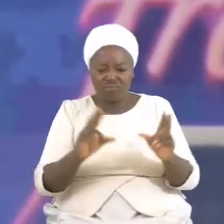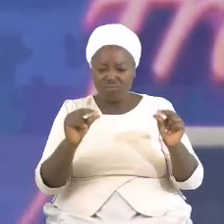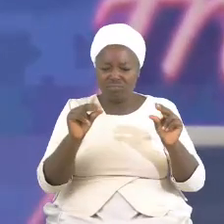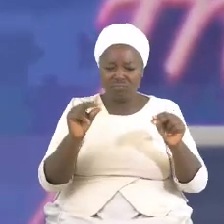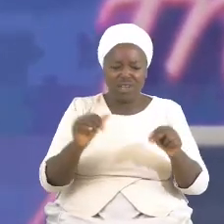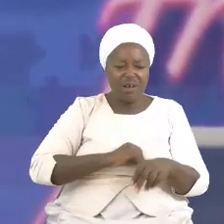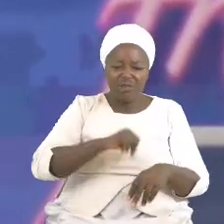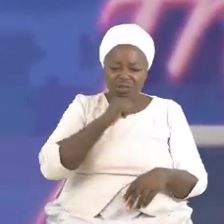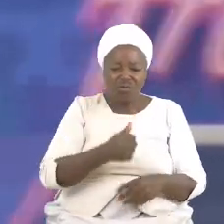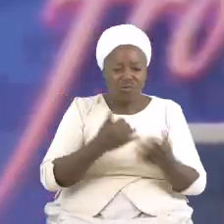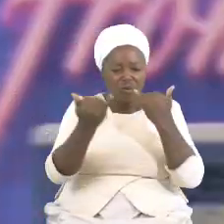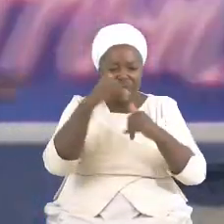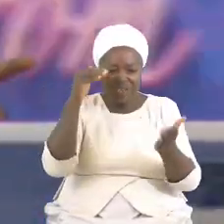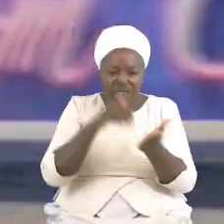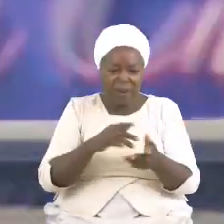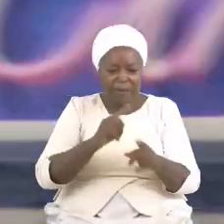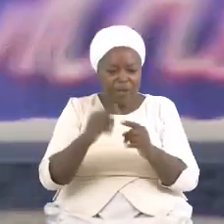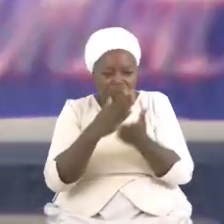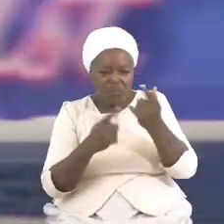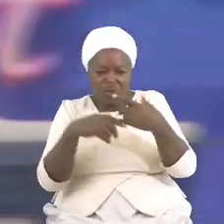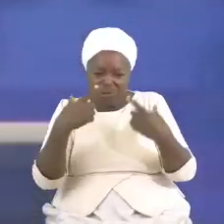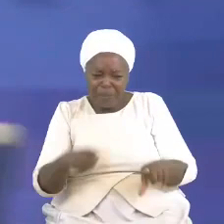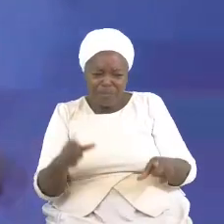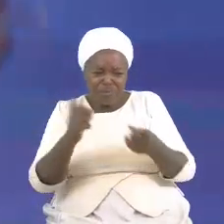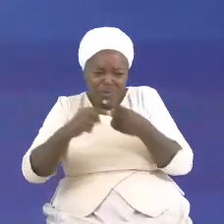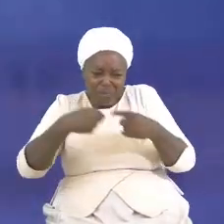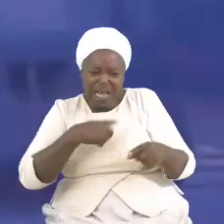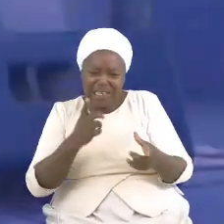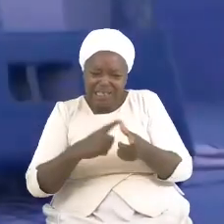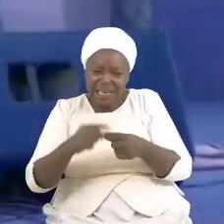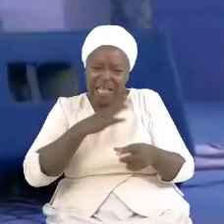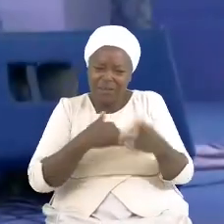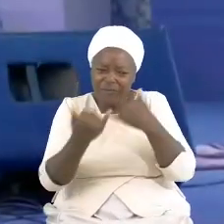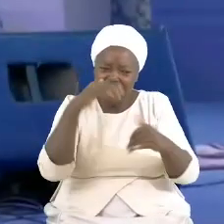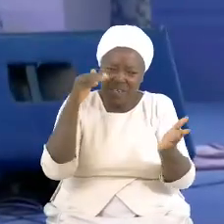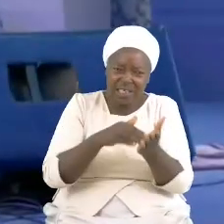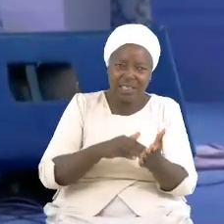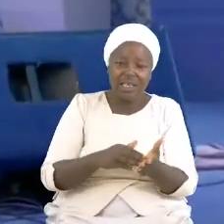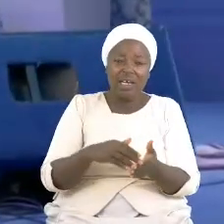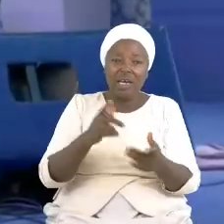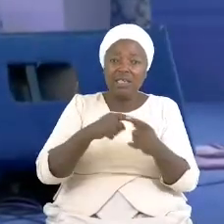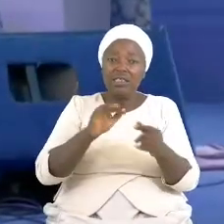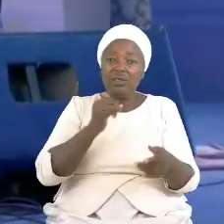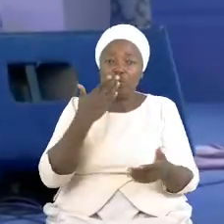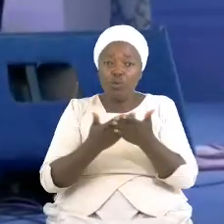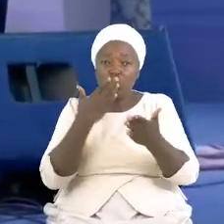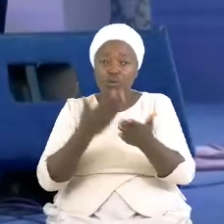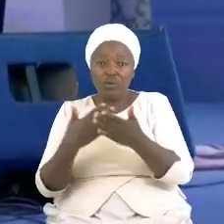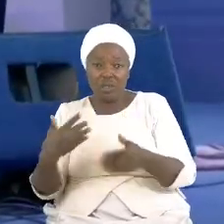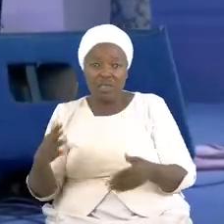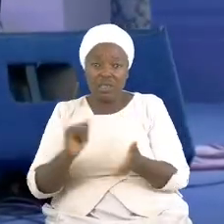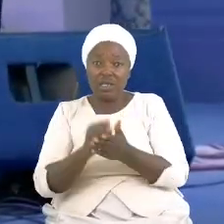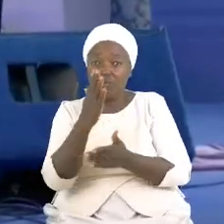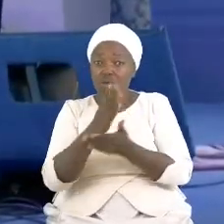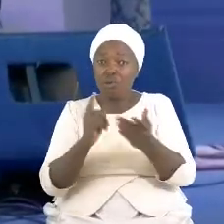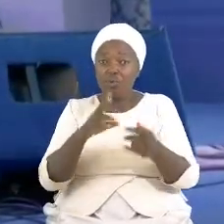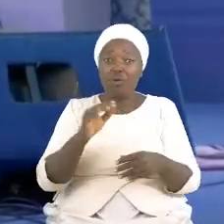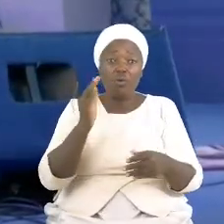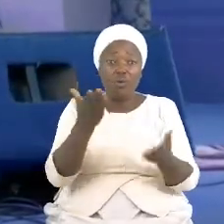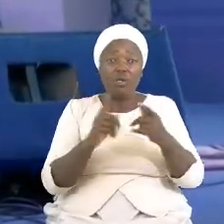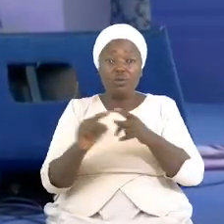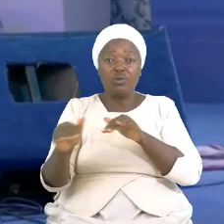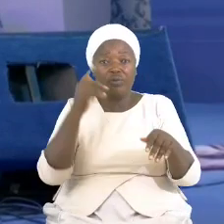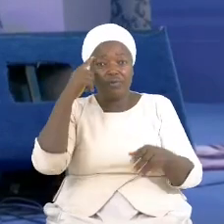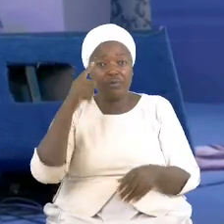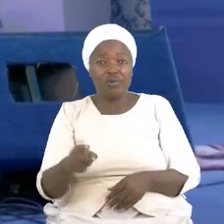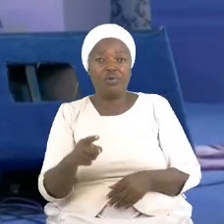Something will come upon me, and then I offend. And the good things that somebody wanted to do for you